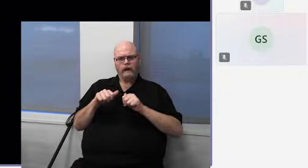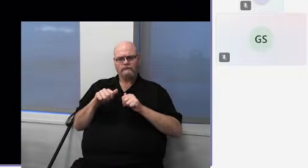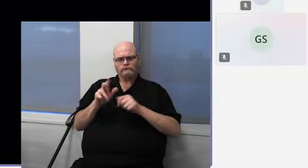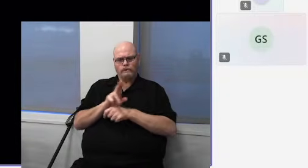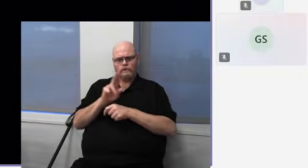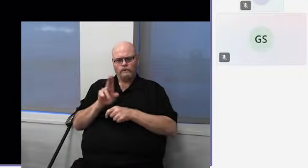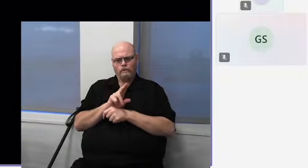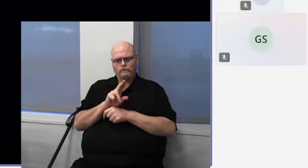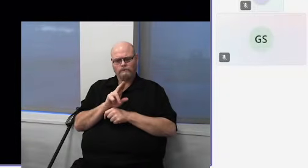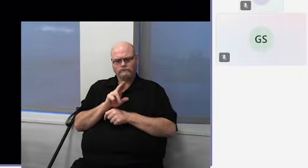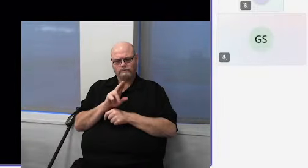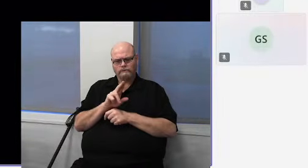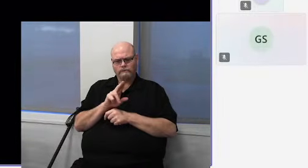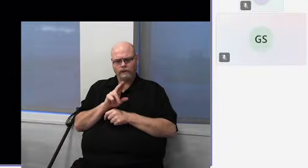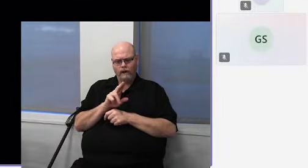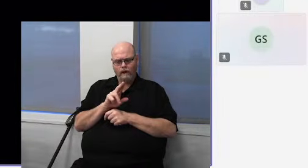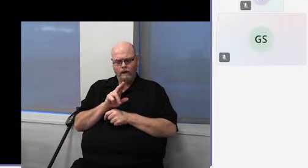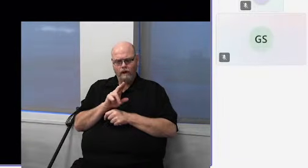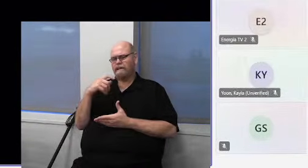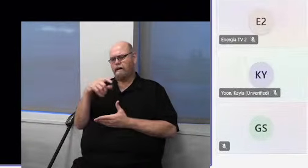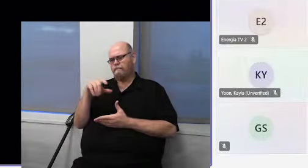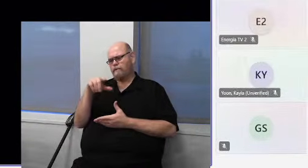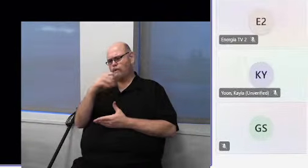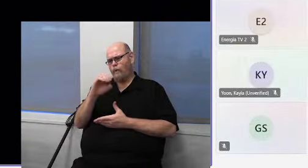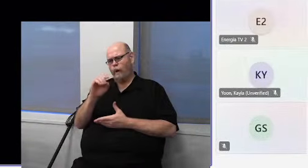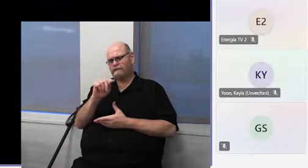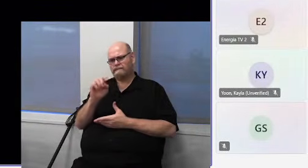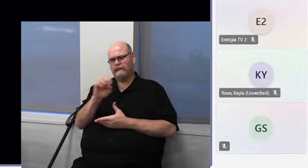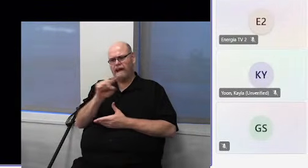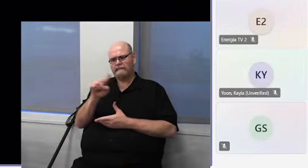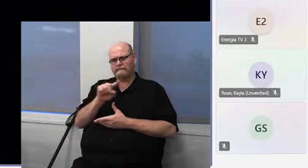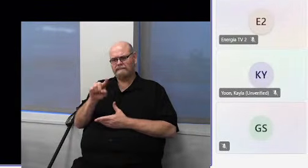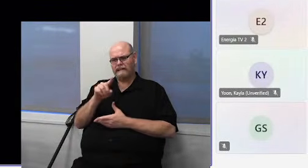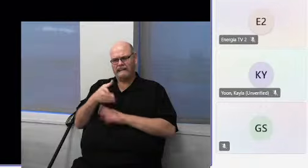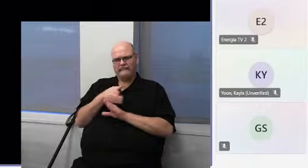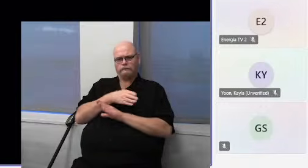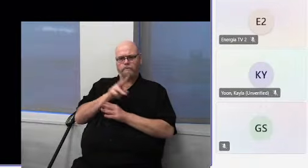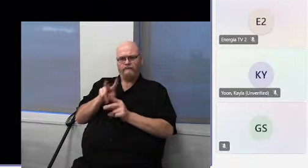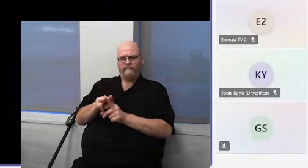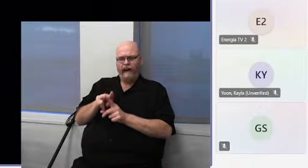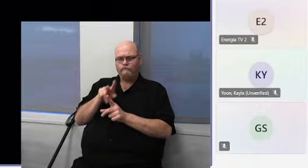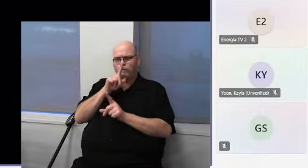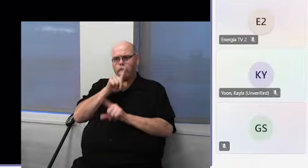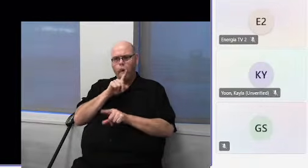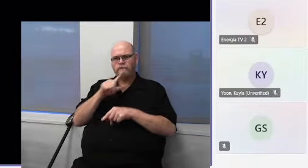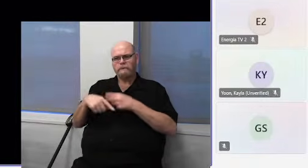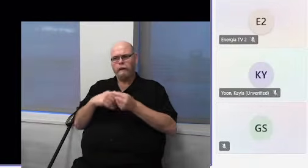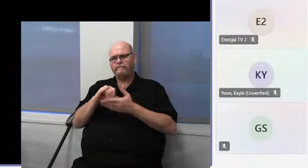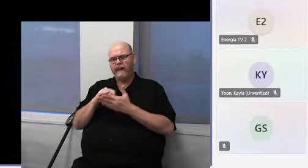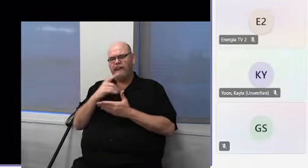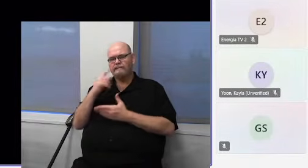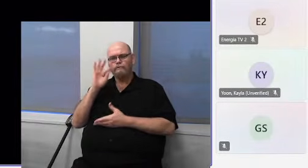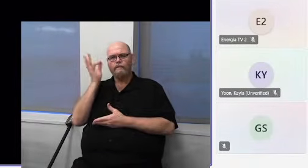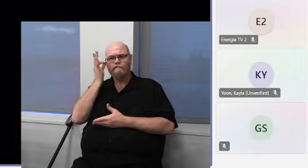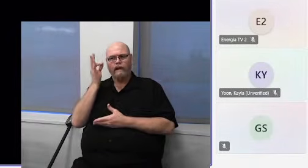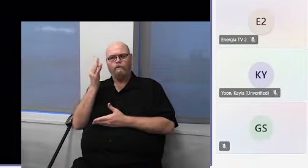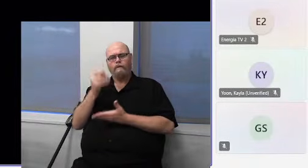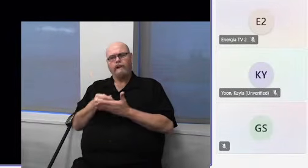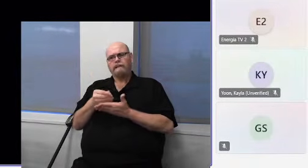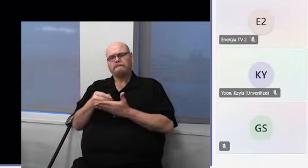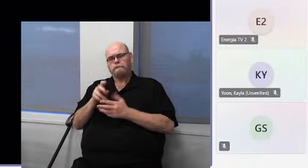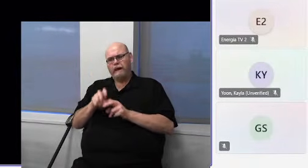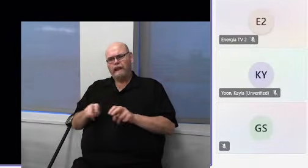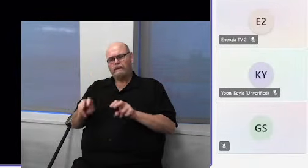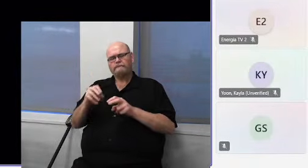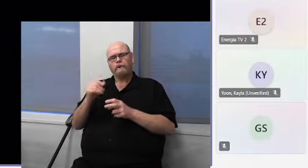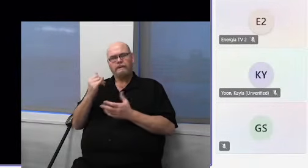tried to use during these conversations, Guillermo Cortez's pre-filed report is about, is for the federal funds